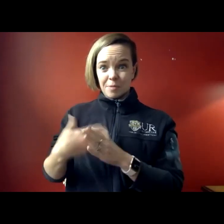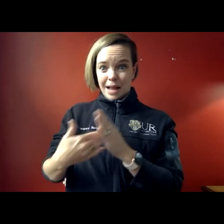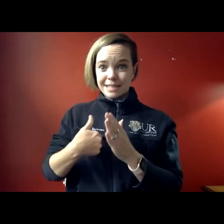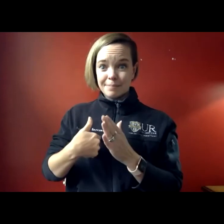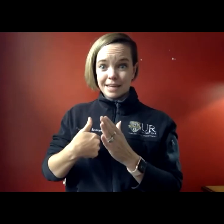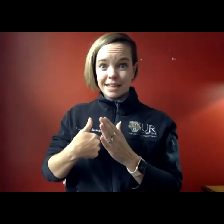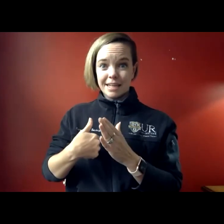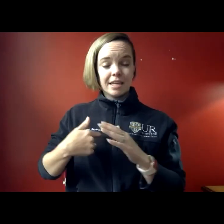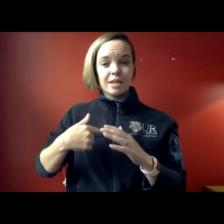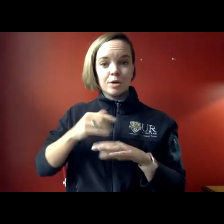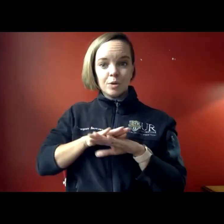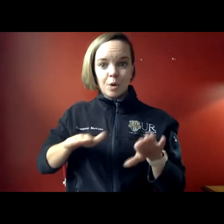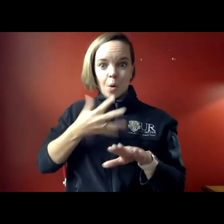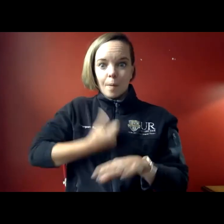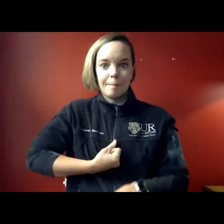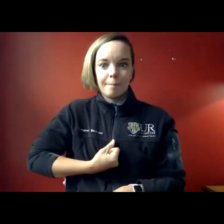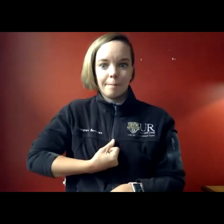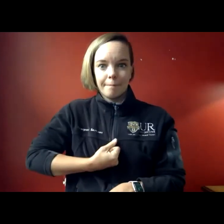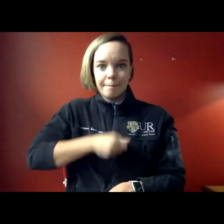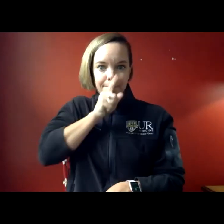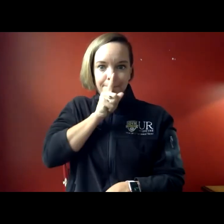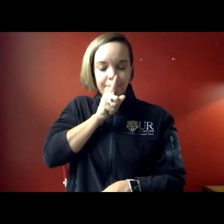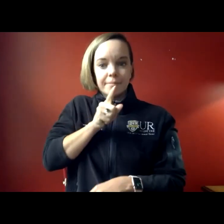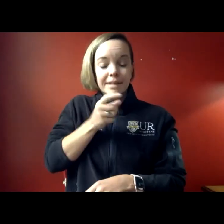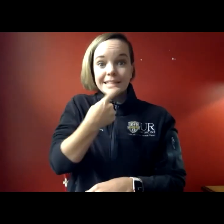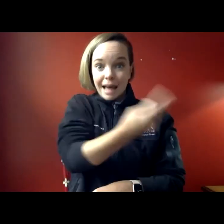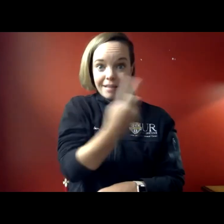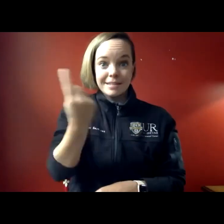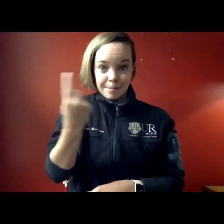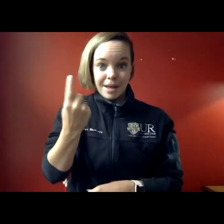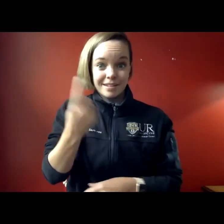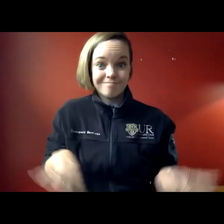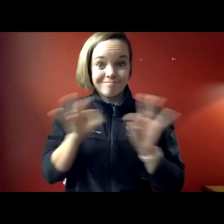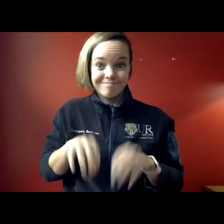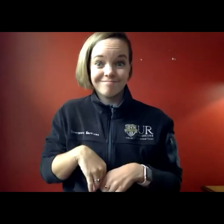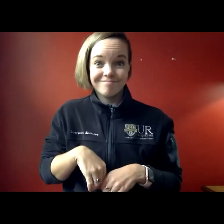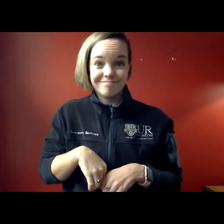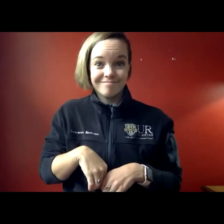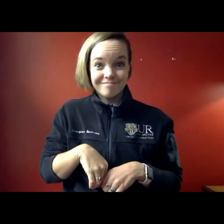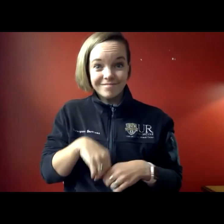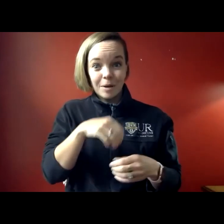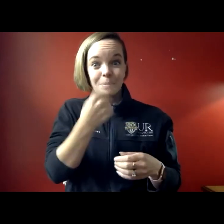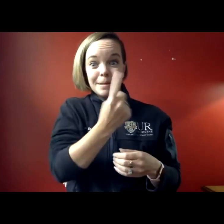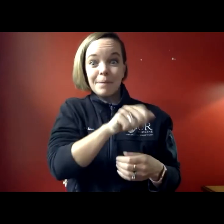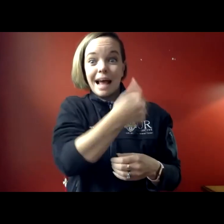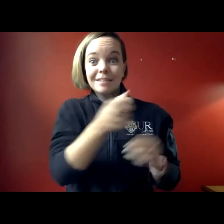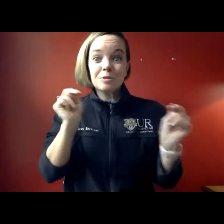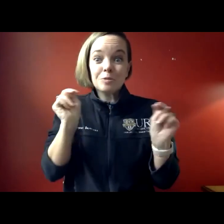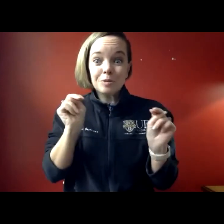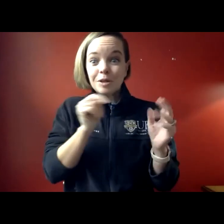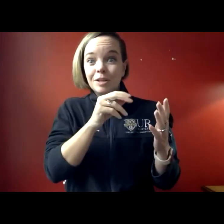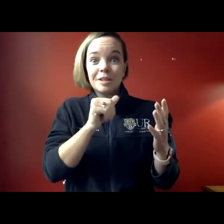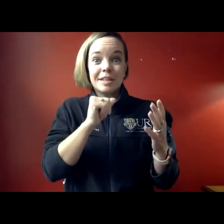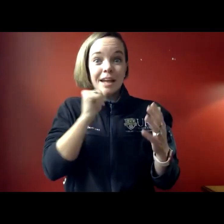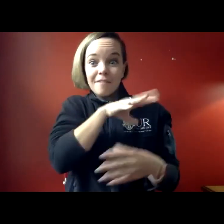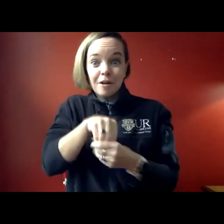keep it to yourself. And then you get help about someone who's not as emotionally involved with it or doesn't feel